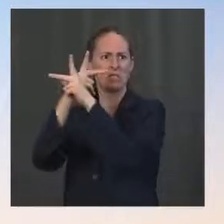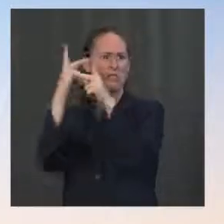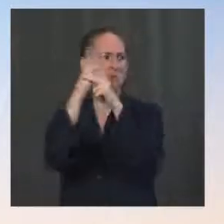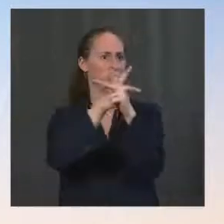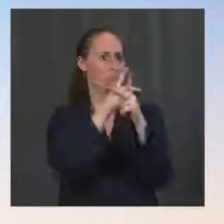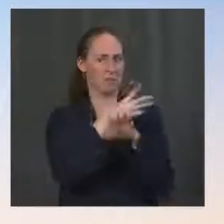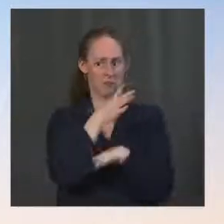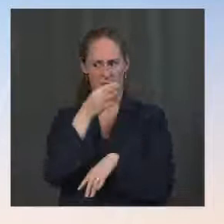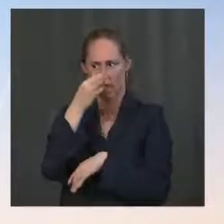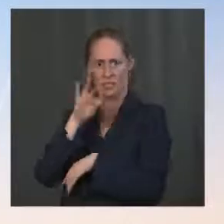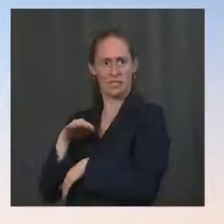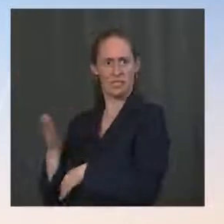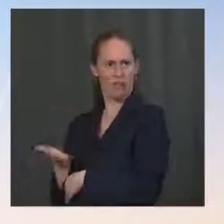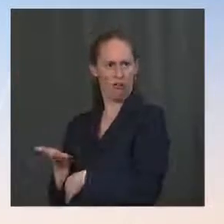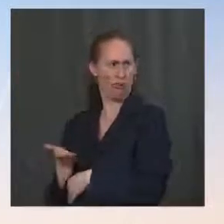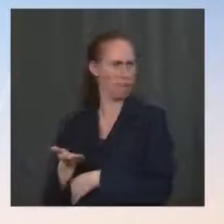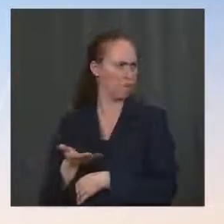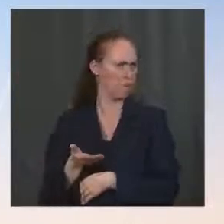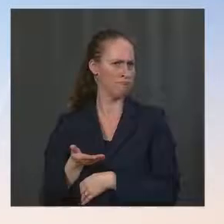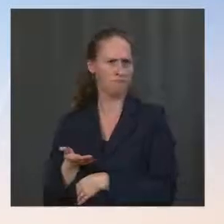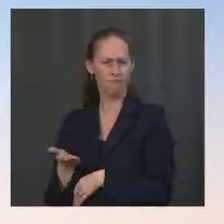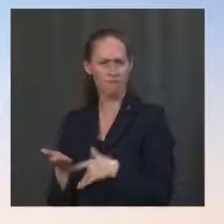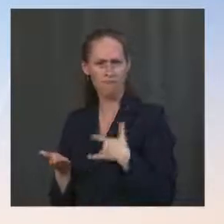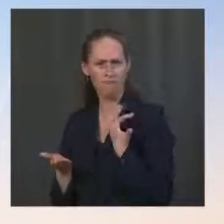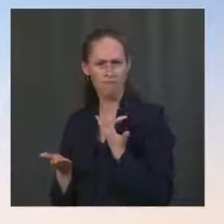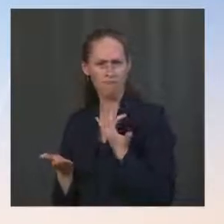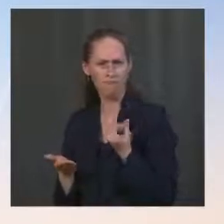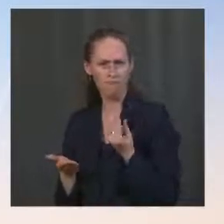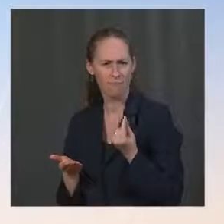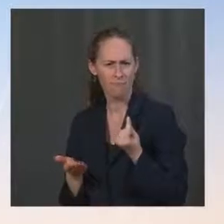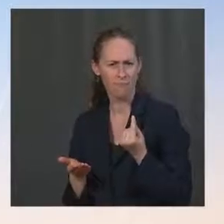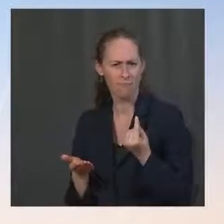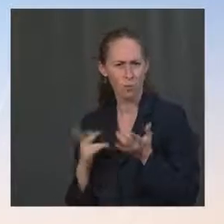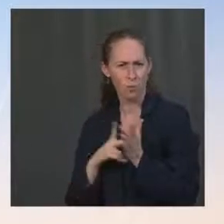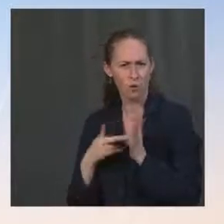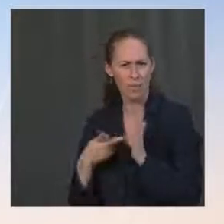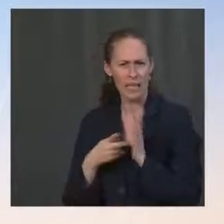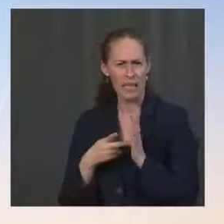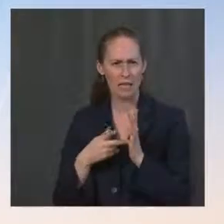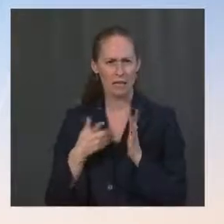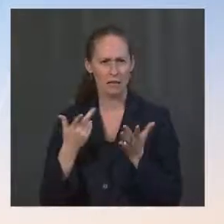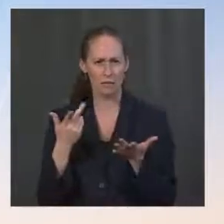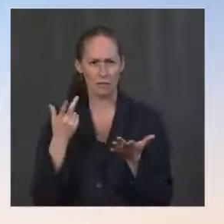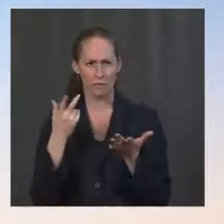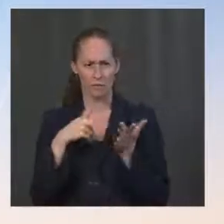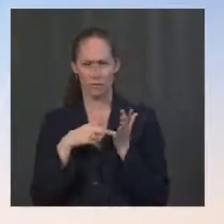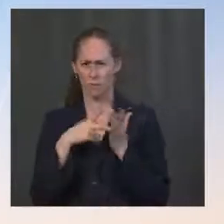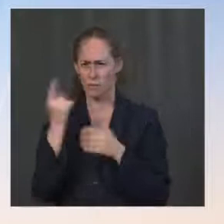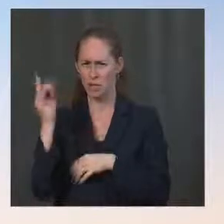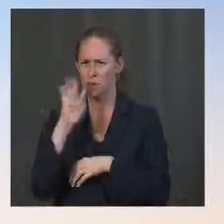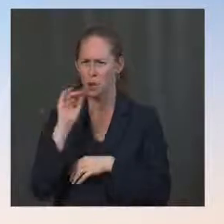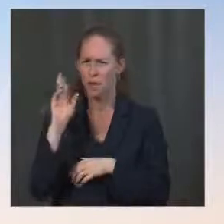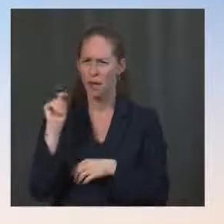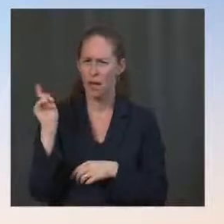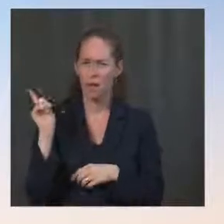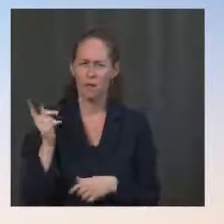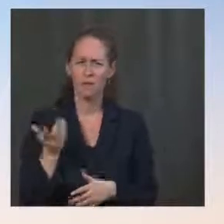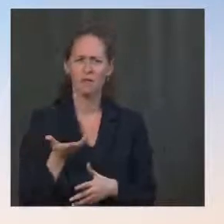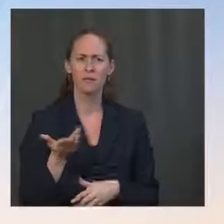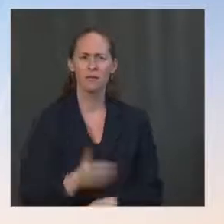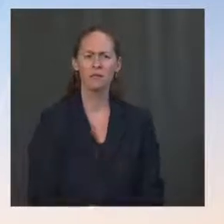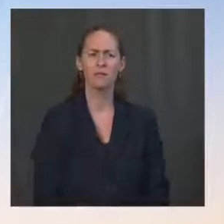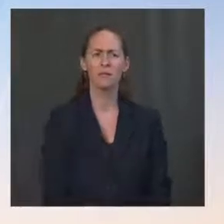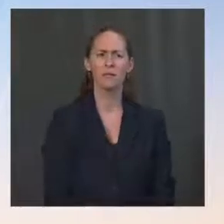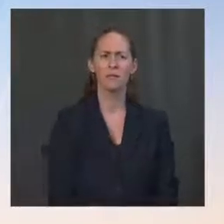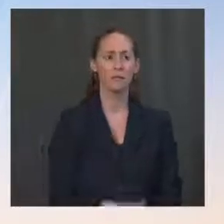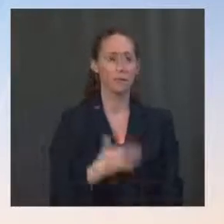anything that you can tell us a little bit, like what countries he was referring to in particular, as opposed to Afghanistan? It's a bit of an